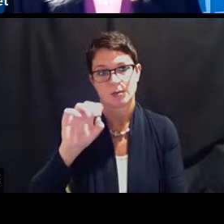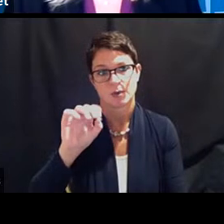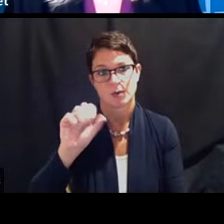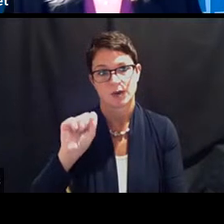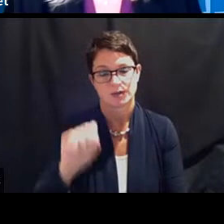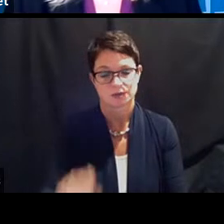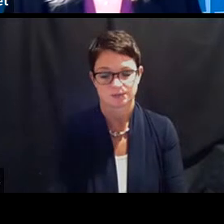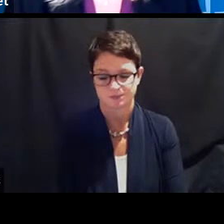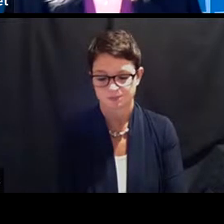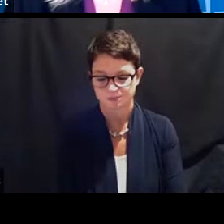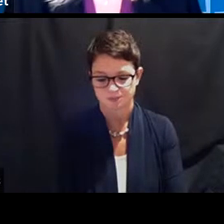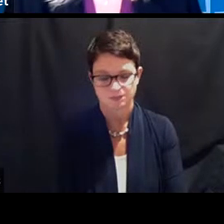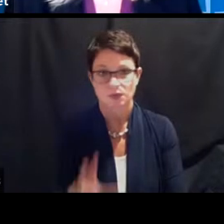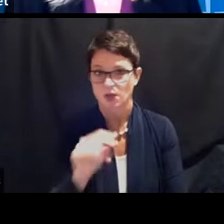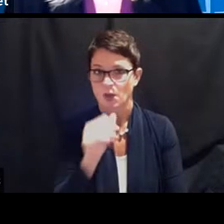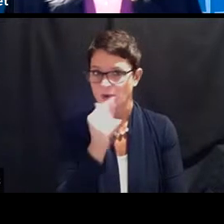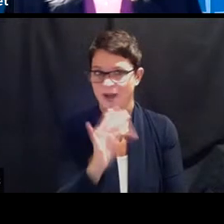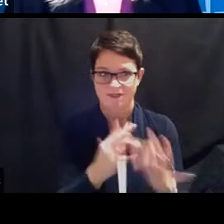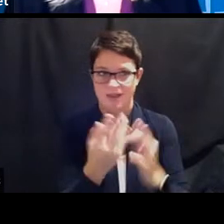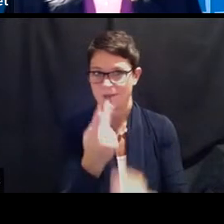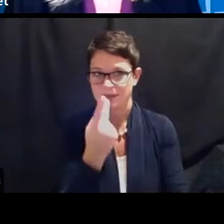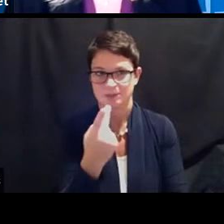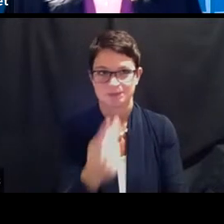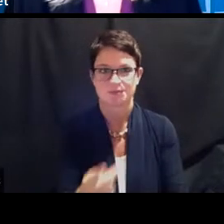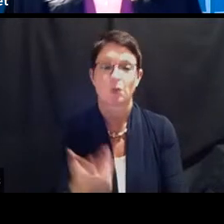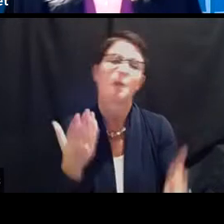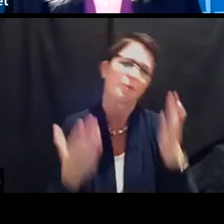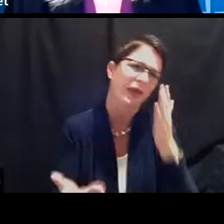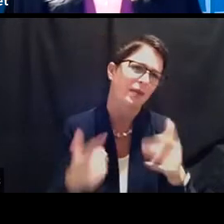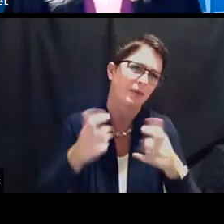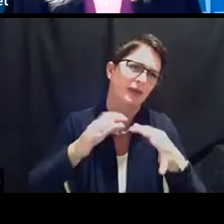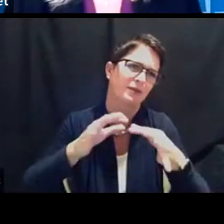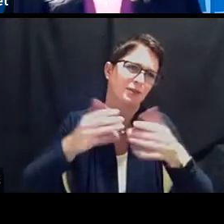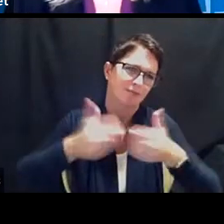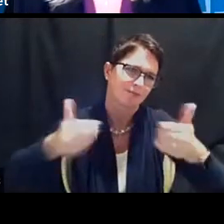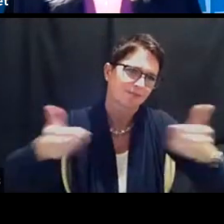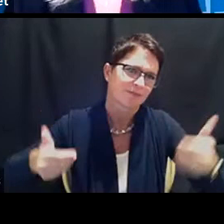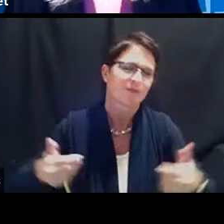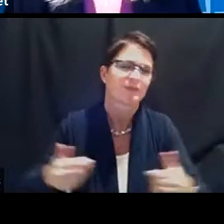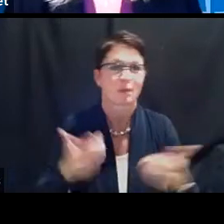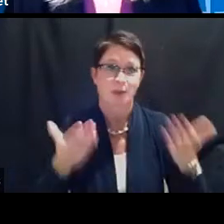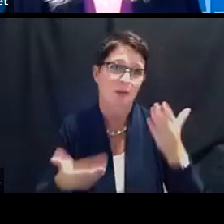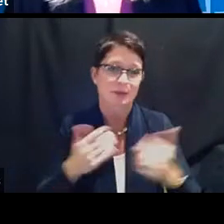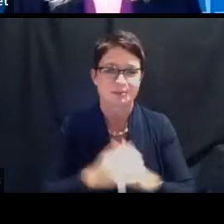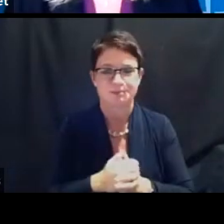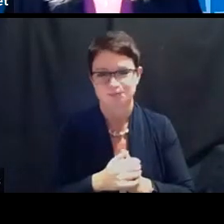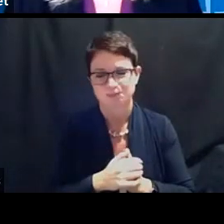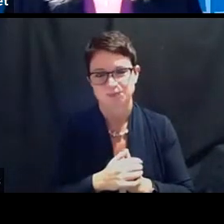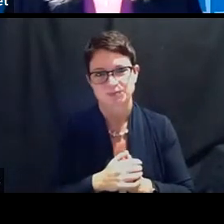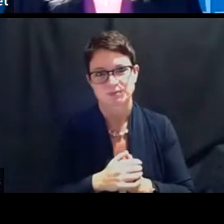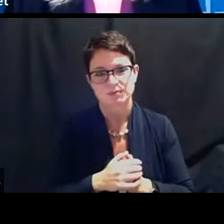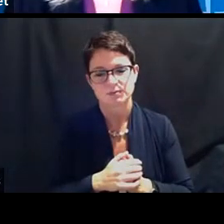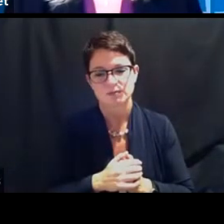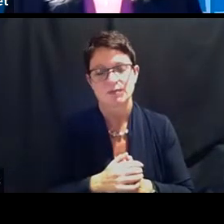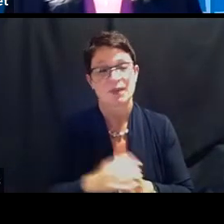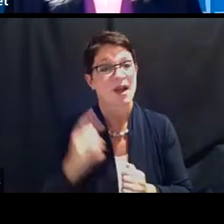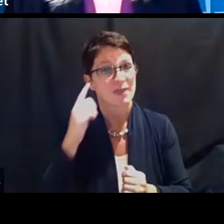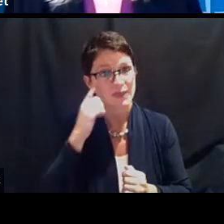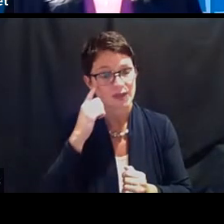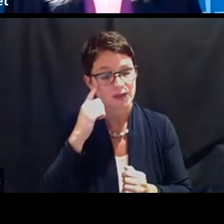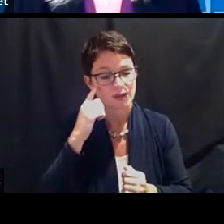RAMOS. No, we're not related. Well, we may be. Yeah, may, who knows? I think